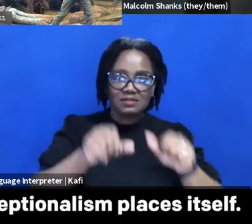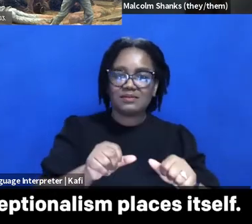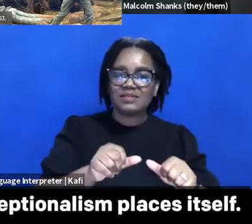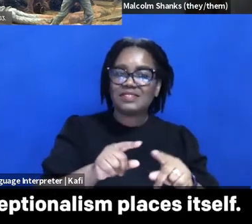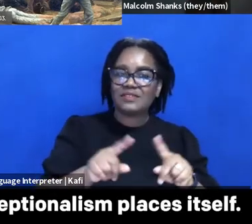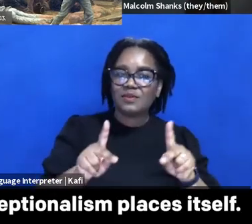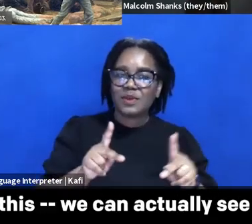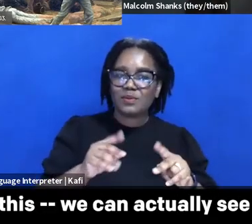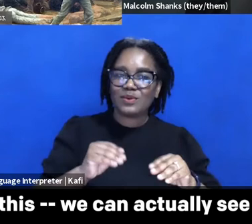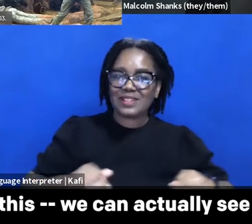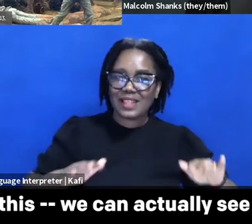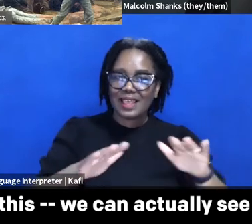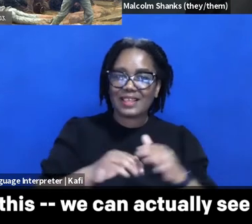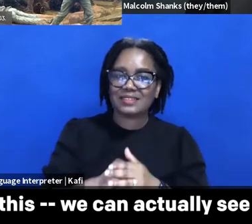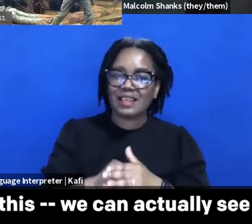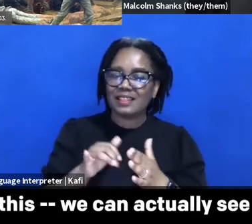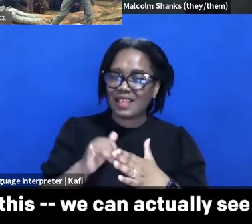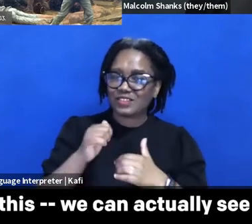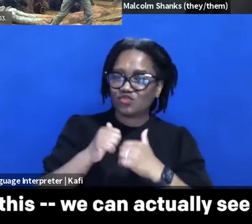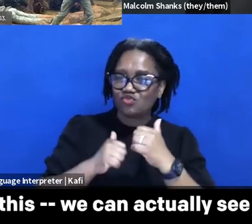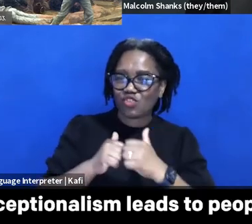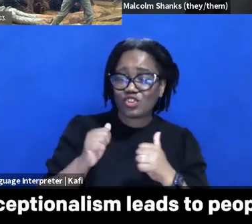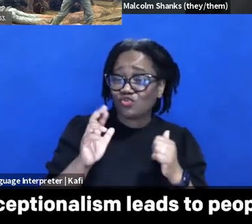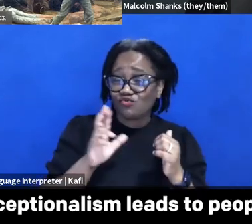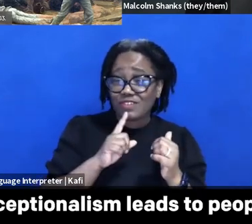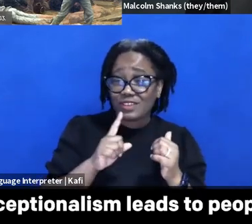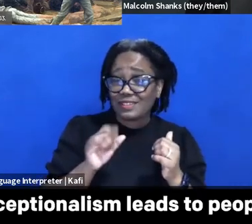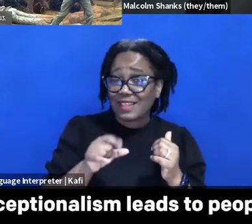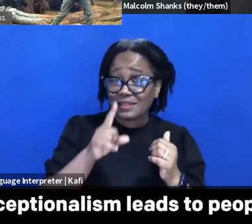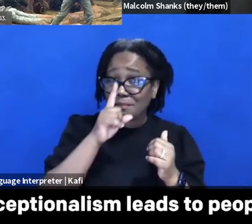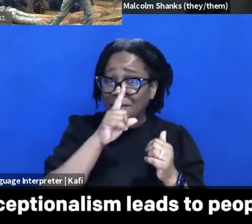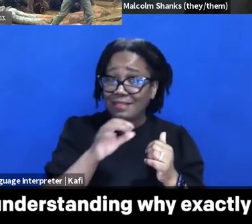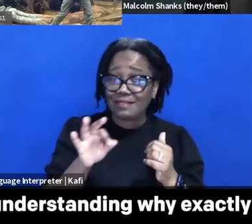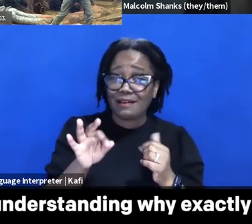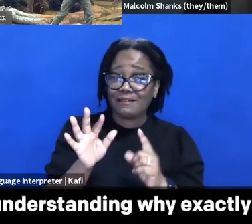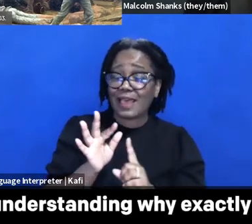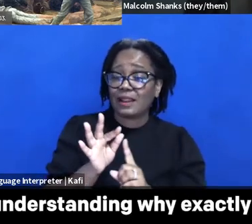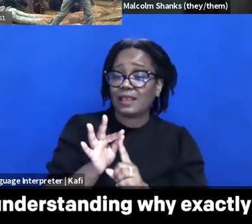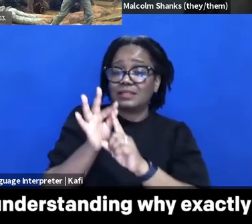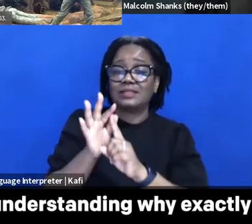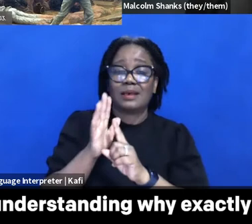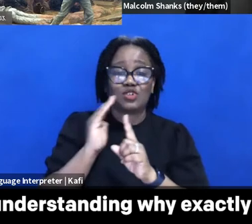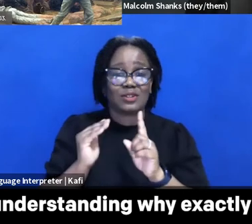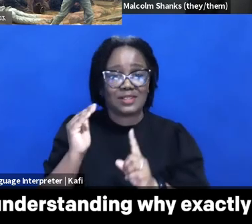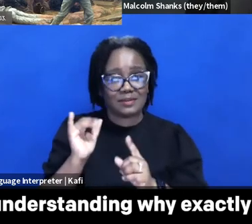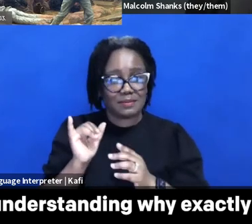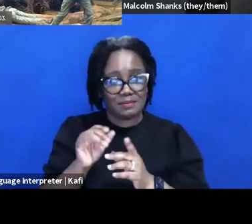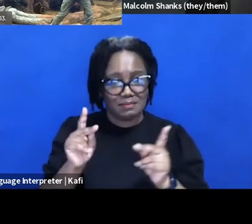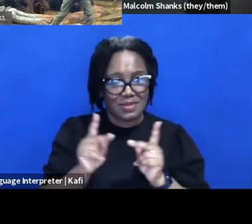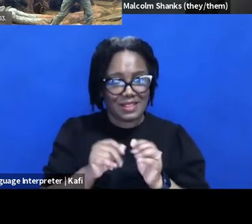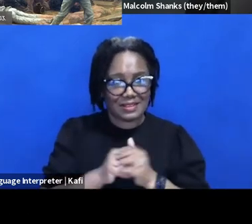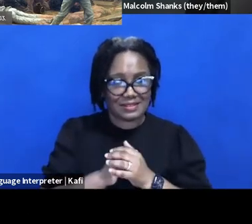places itself. And this, we can actually see this exceptionalism leads to people not understanding why